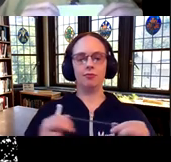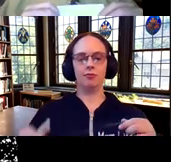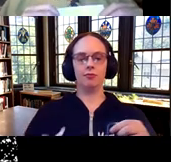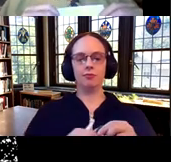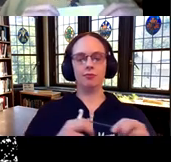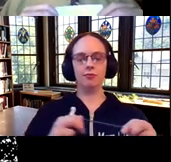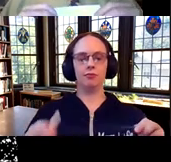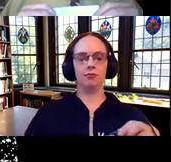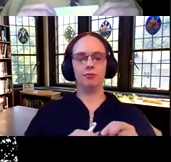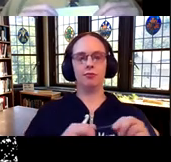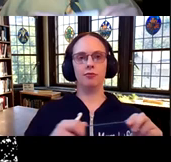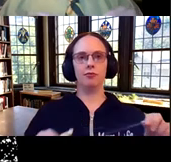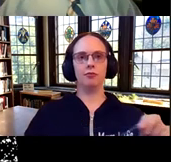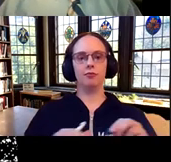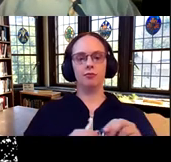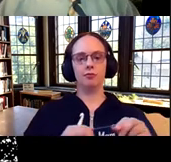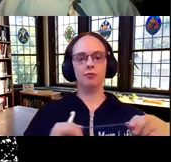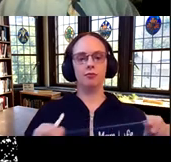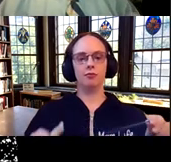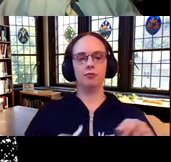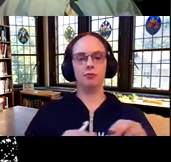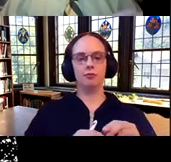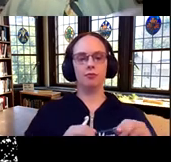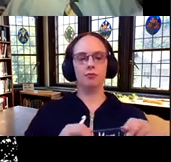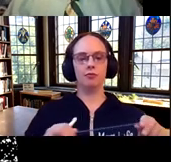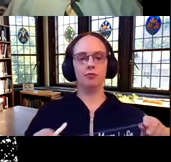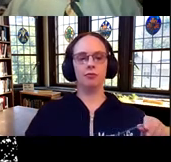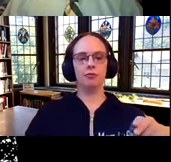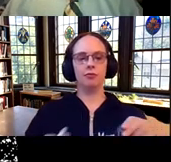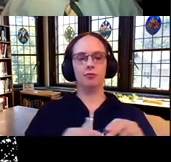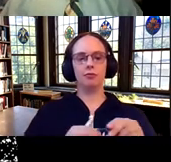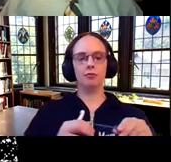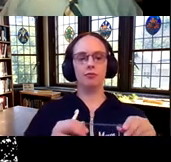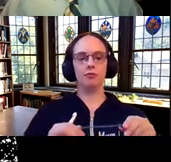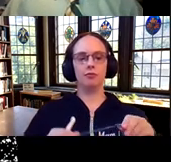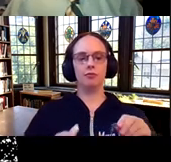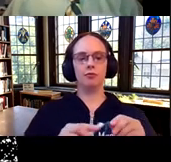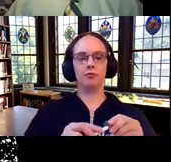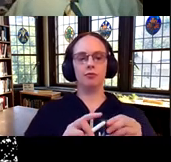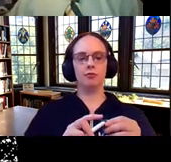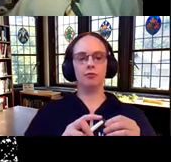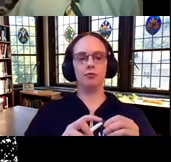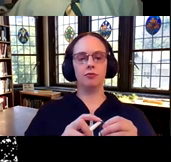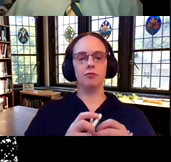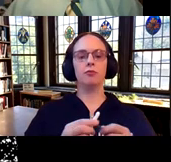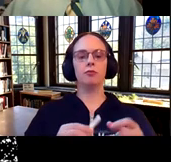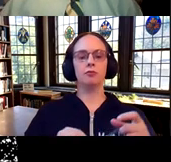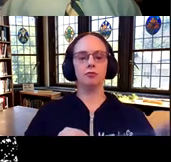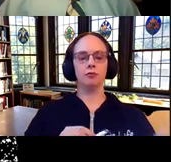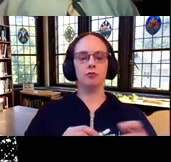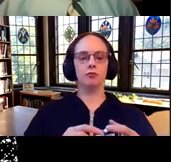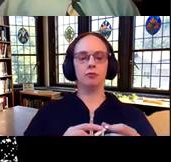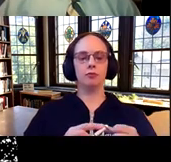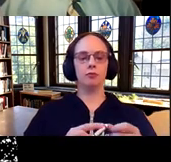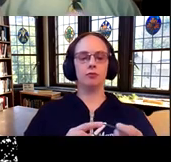also probably in range of 2 million immigrants went through the Erie Canal on their way out to